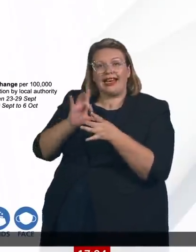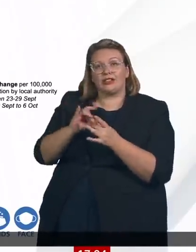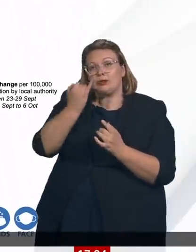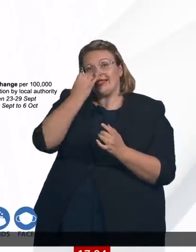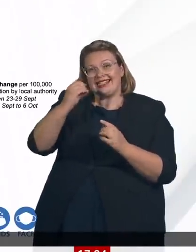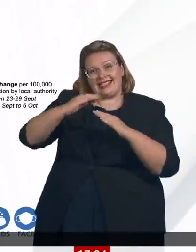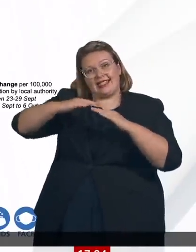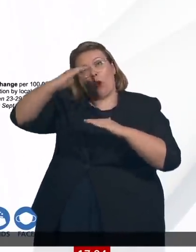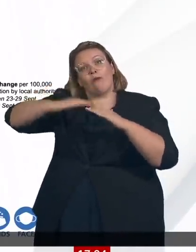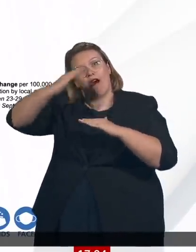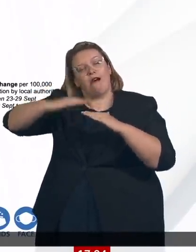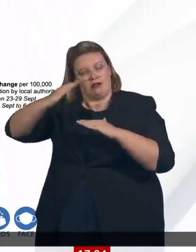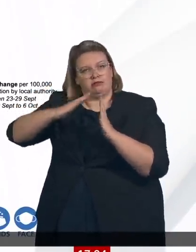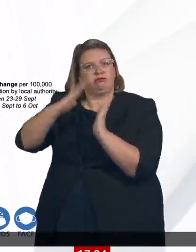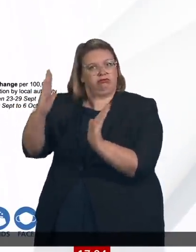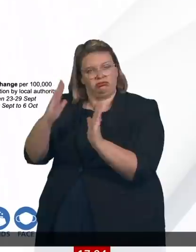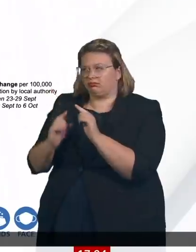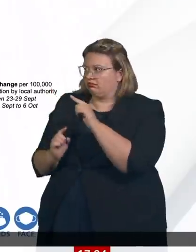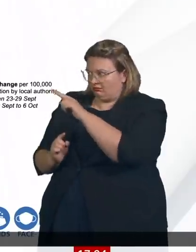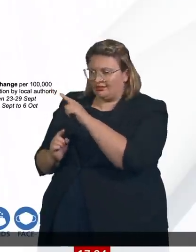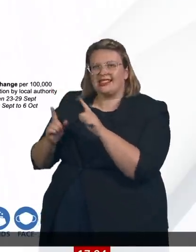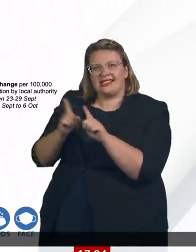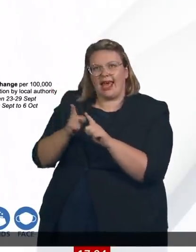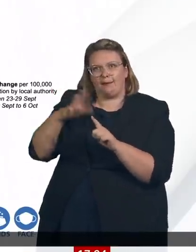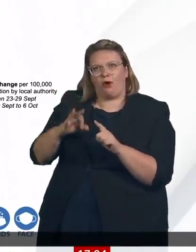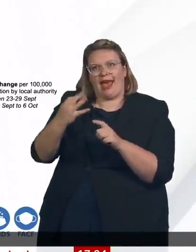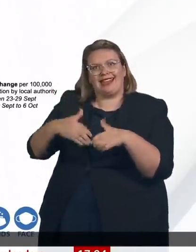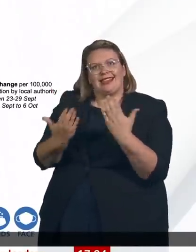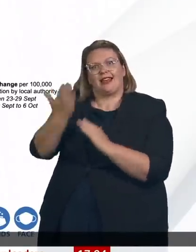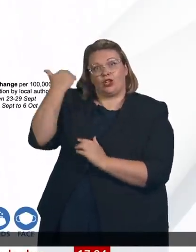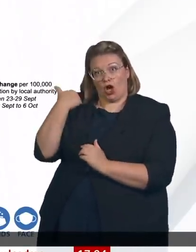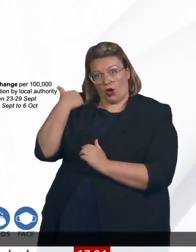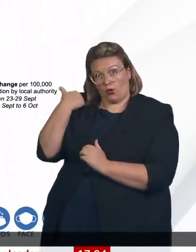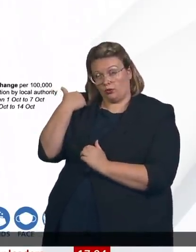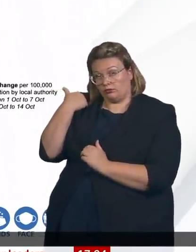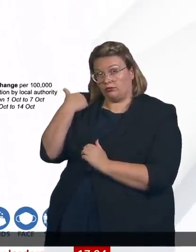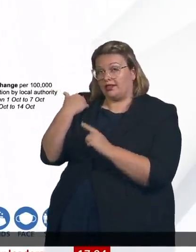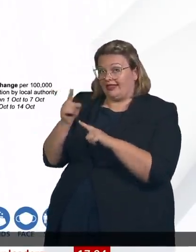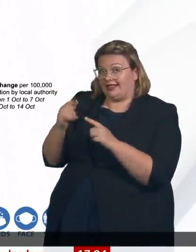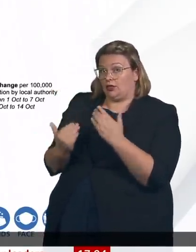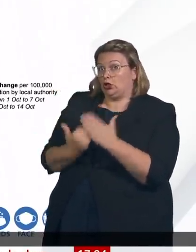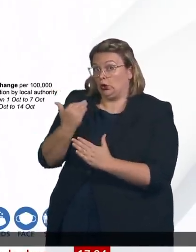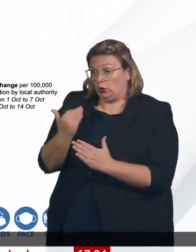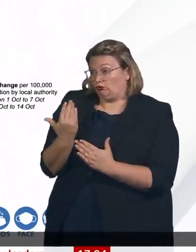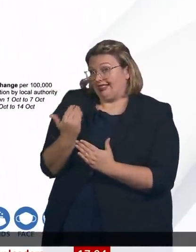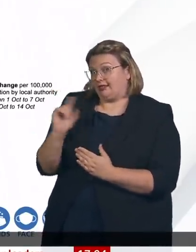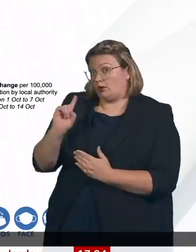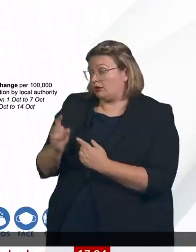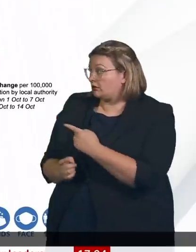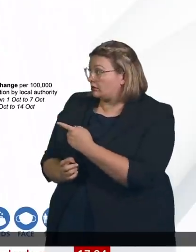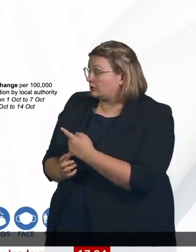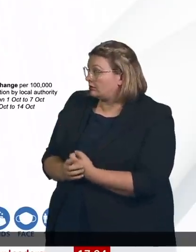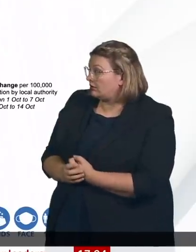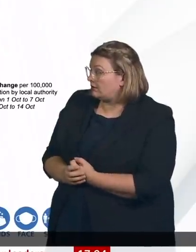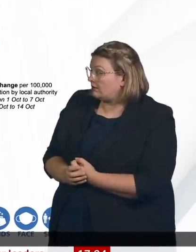geographic maps that I showed you 8 days ago, and changing to the new graph now, you can see